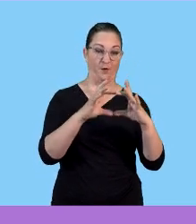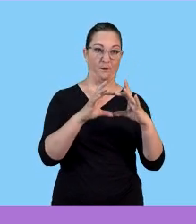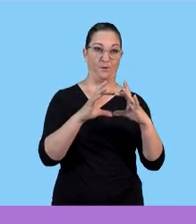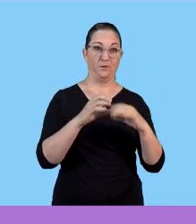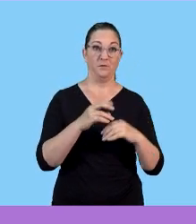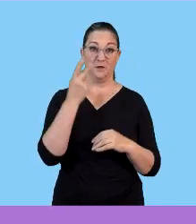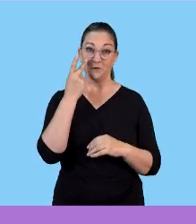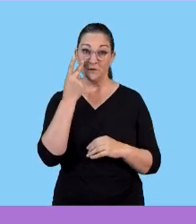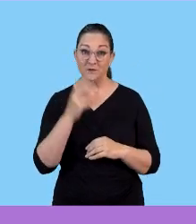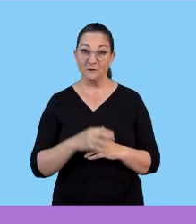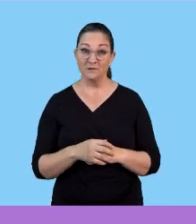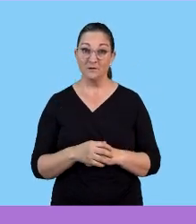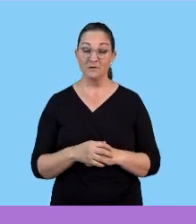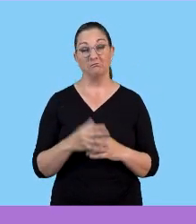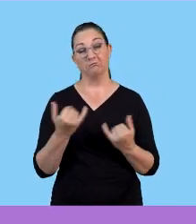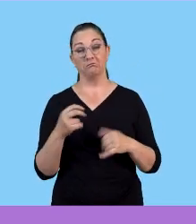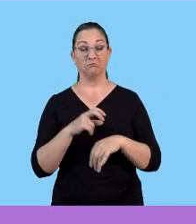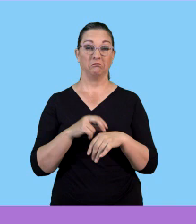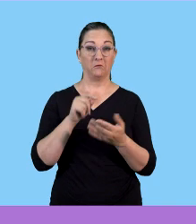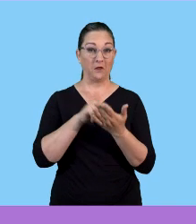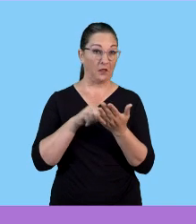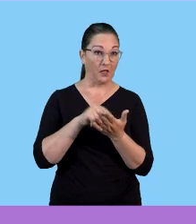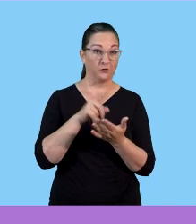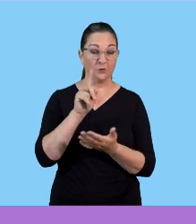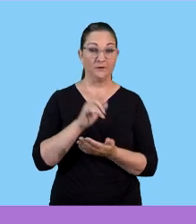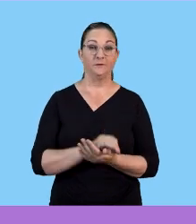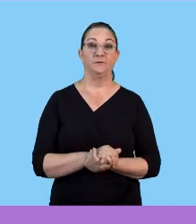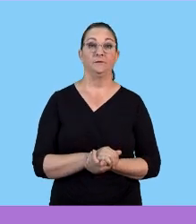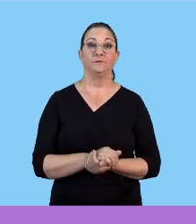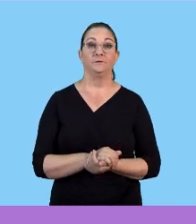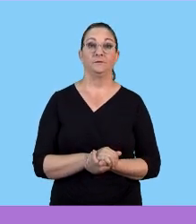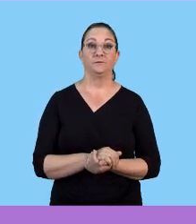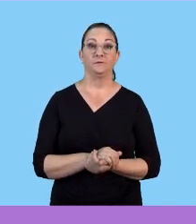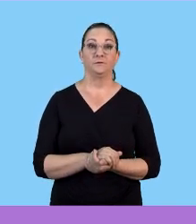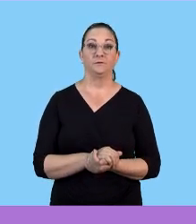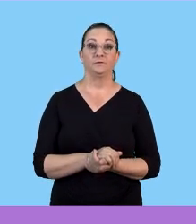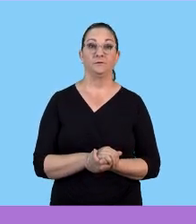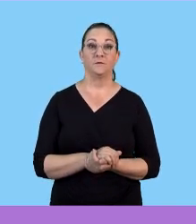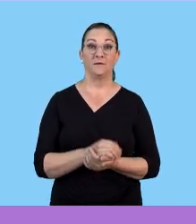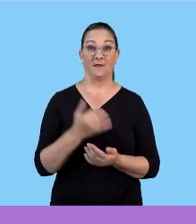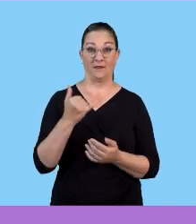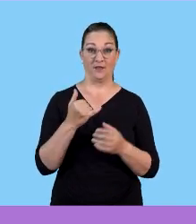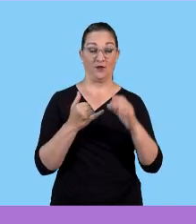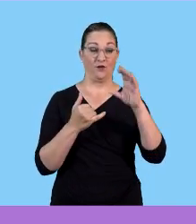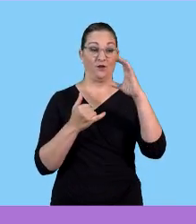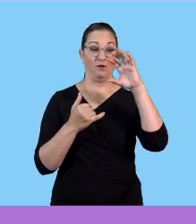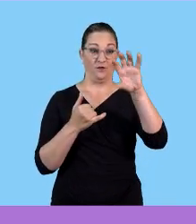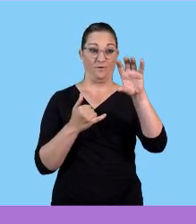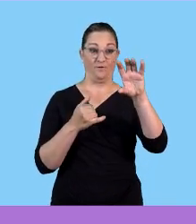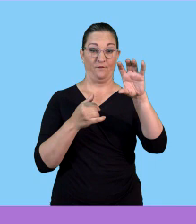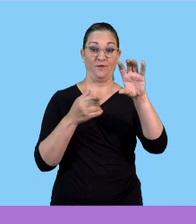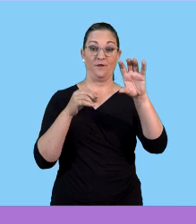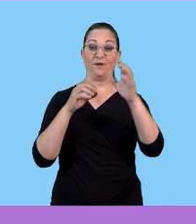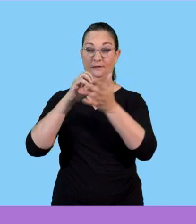other. Do you see that? So how do I calculate this? What I've got to realize is each one of those takes a part out of the